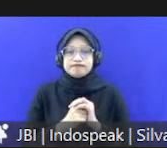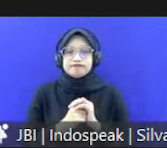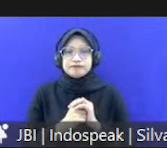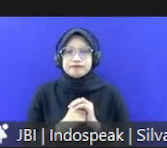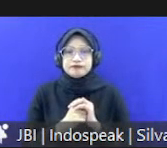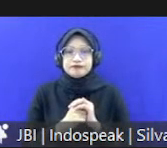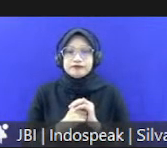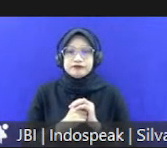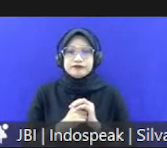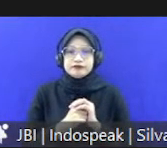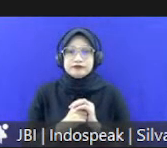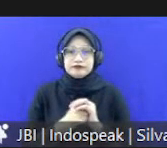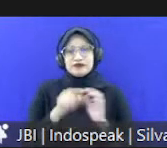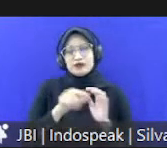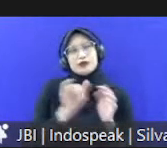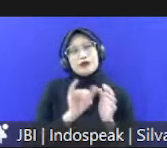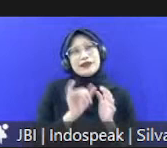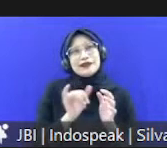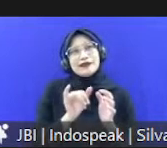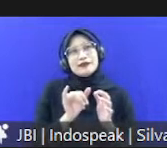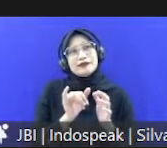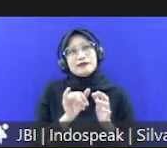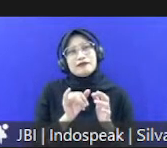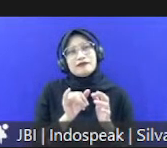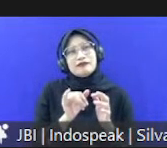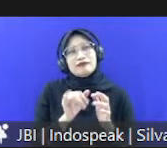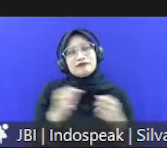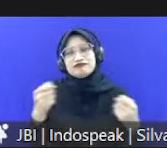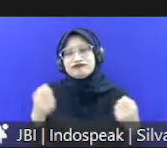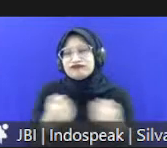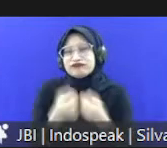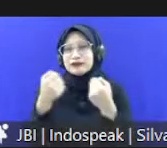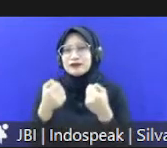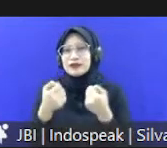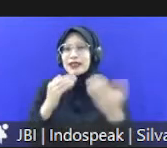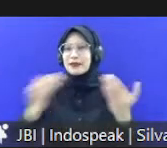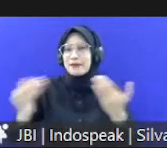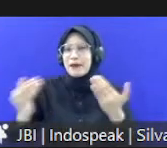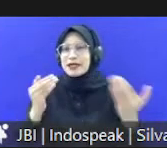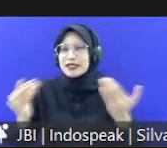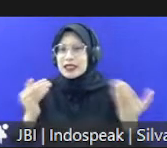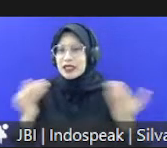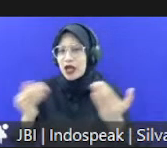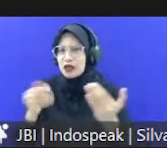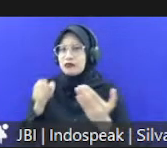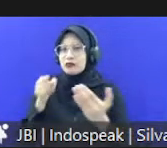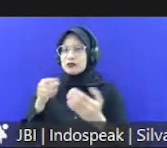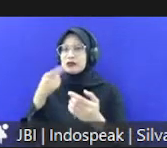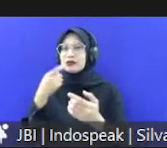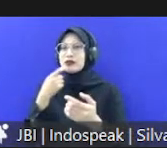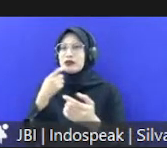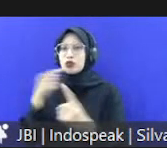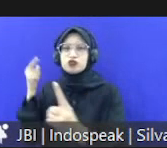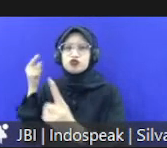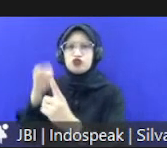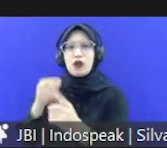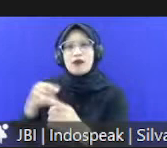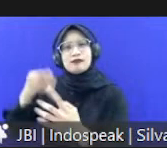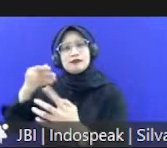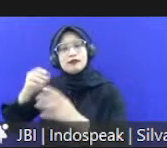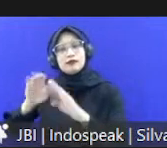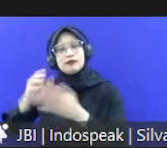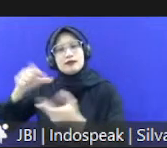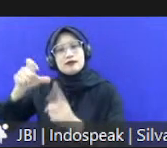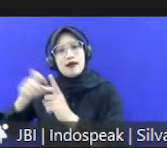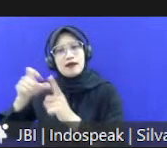kind of contradiction when we compare with the spirit, the open data, and also the one data. One